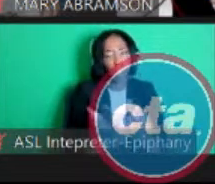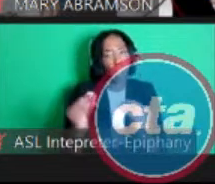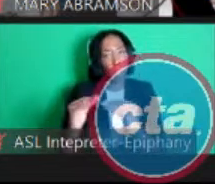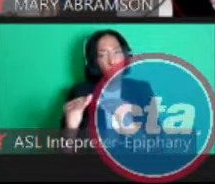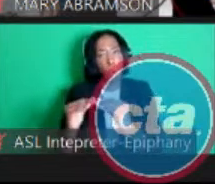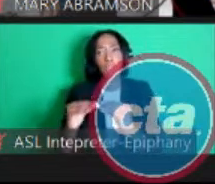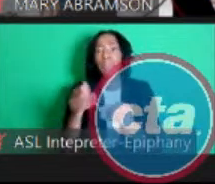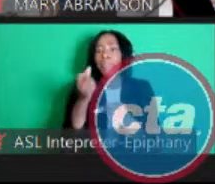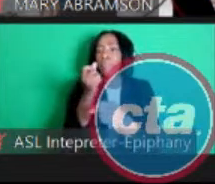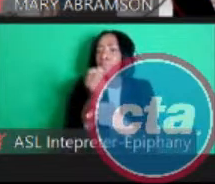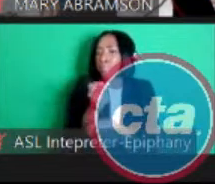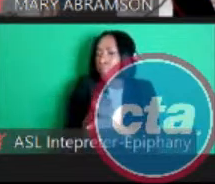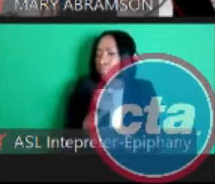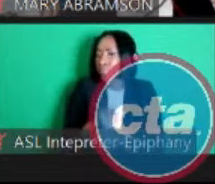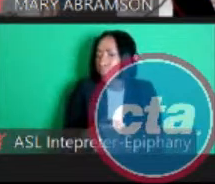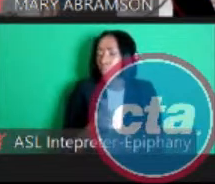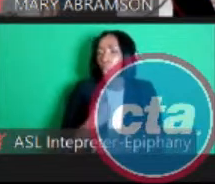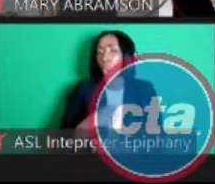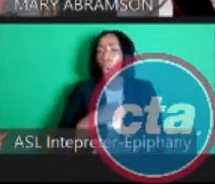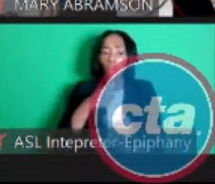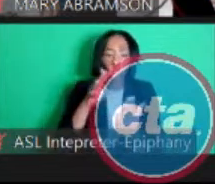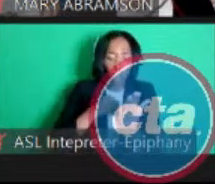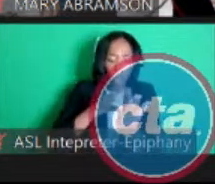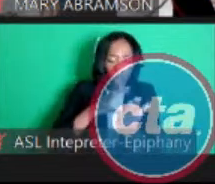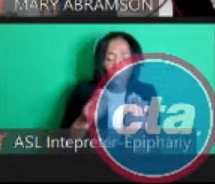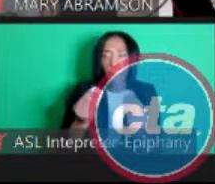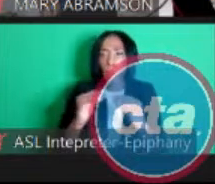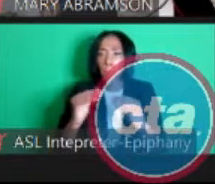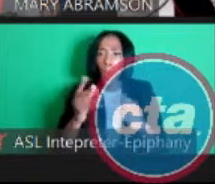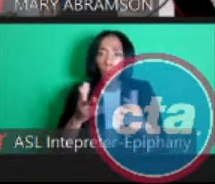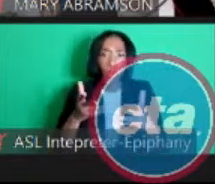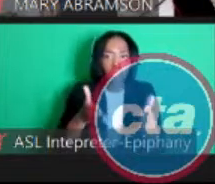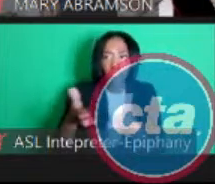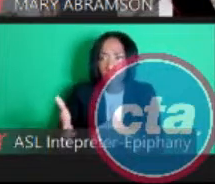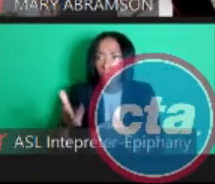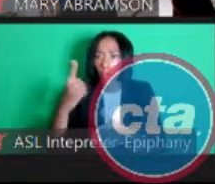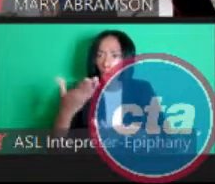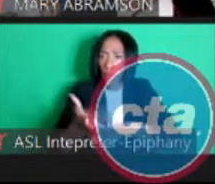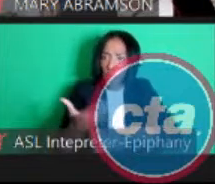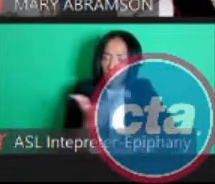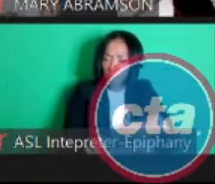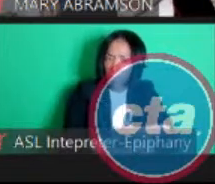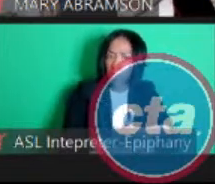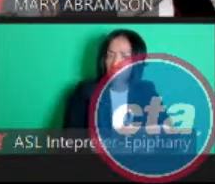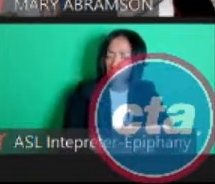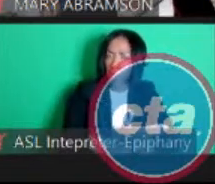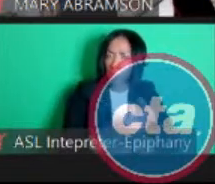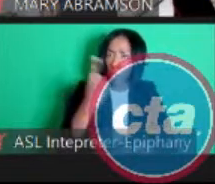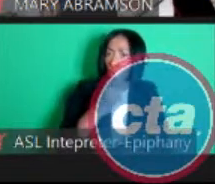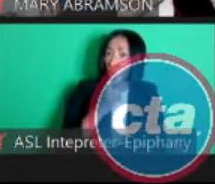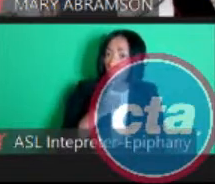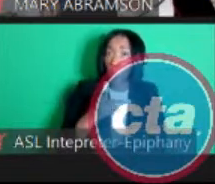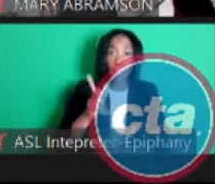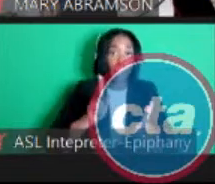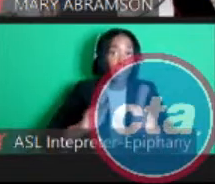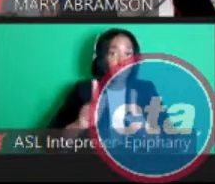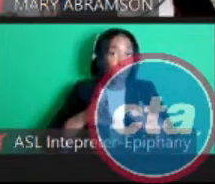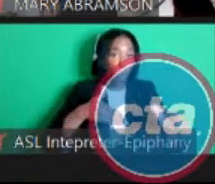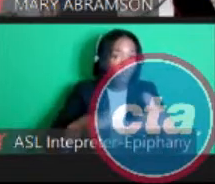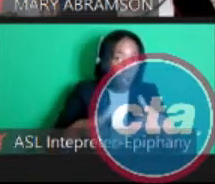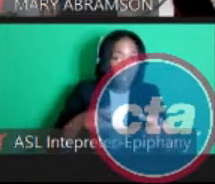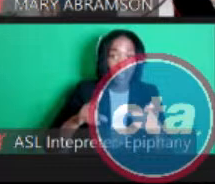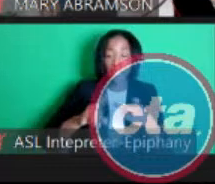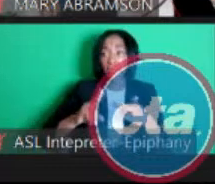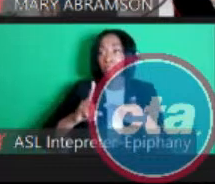over year, we're finding more ways to make more improvements for people walking, for people riding